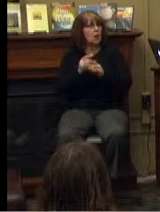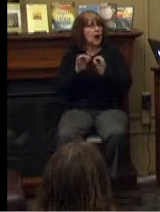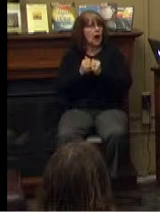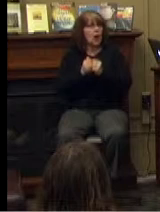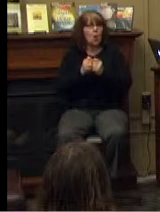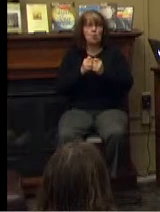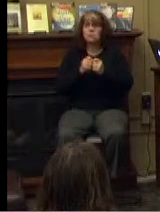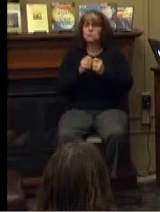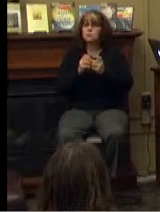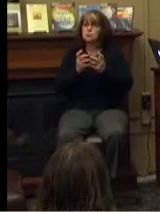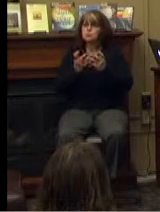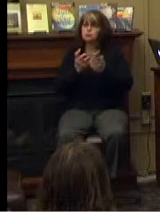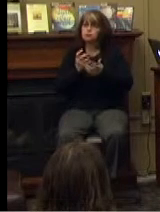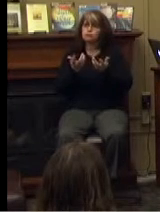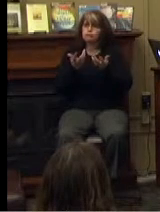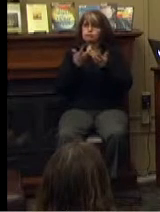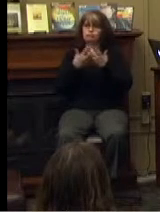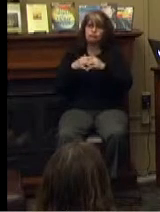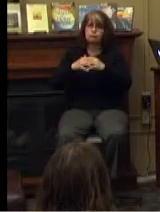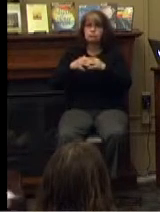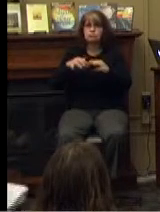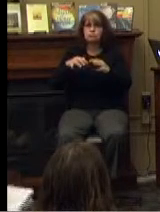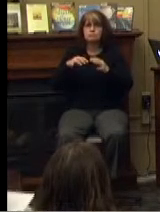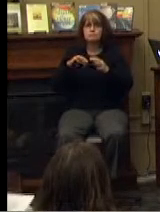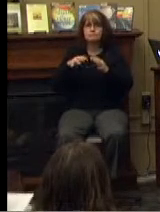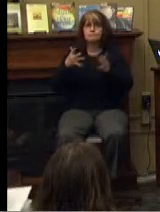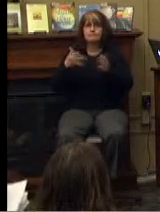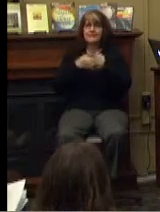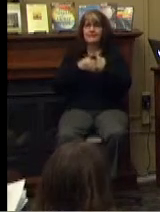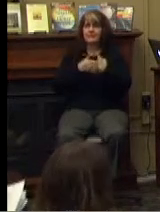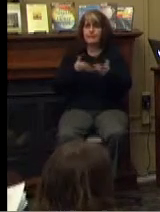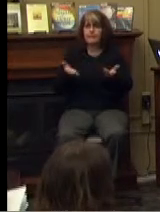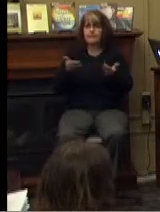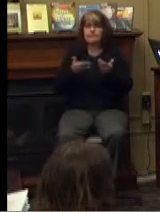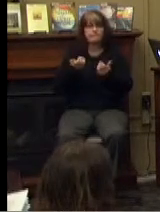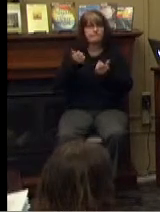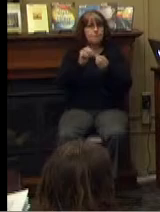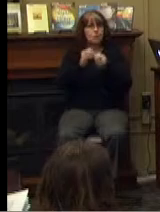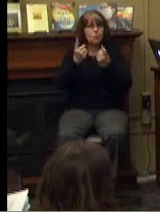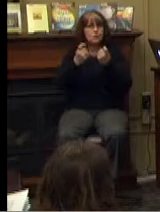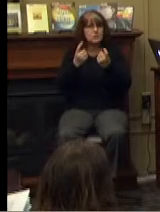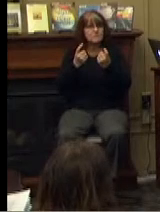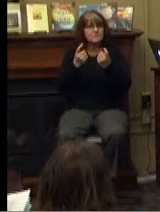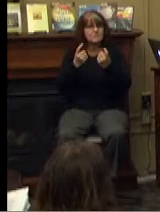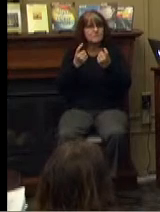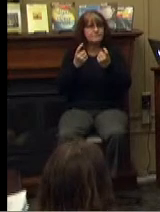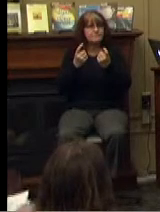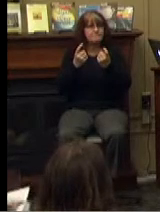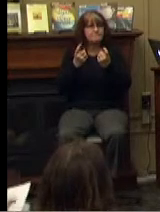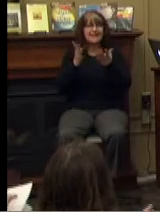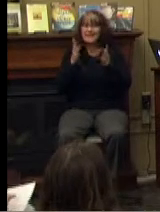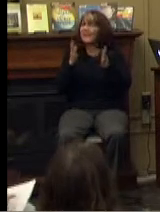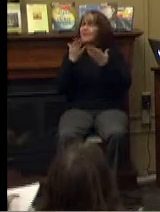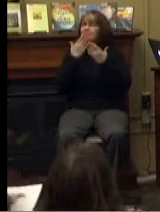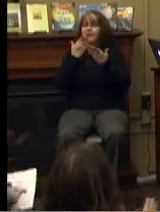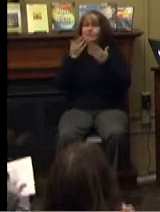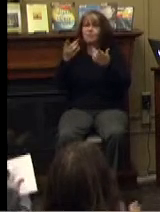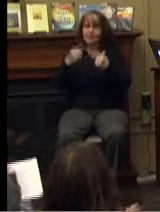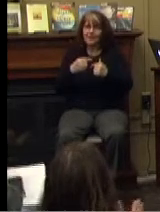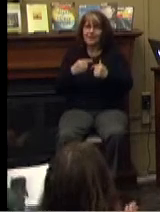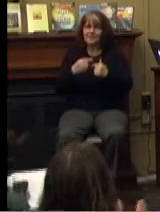that. So. Any other questions? Okay, well, thank you so much for coming.